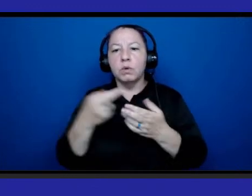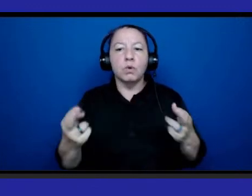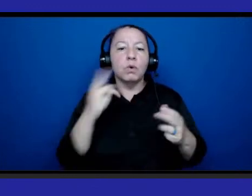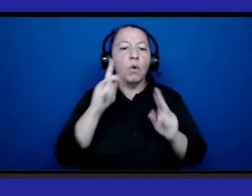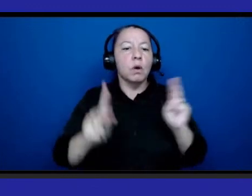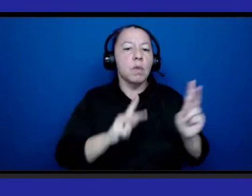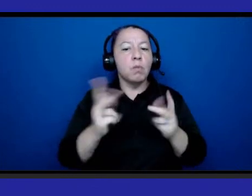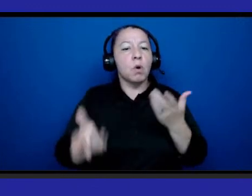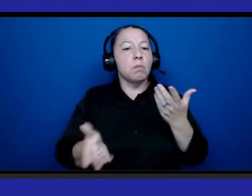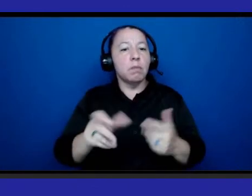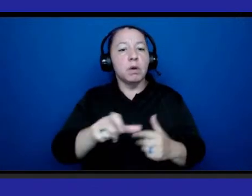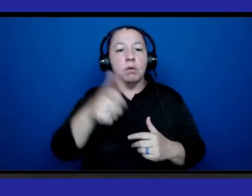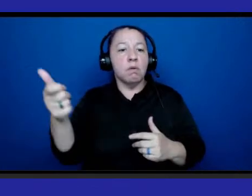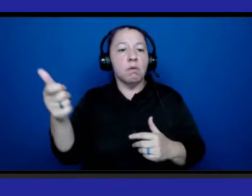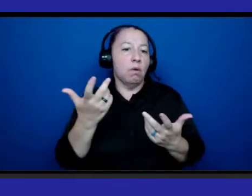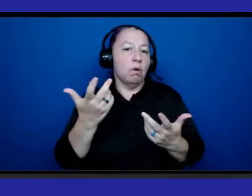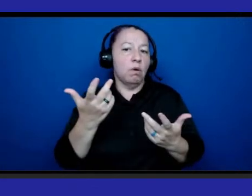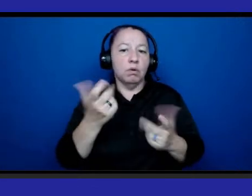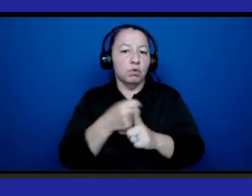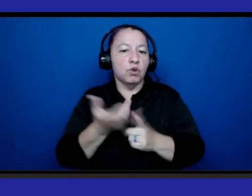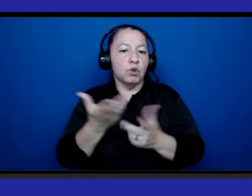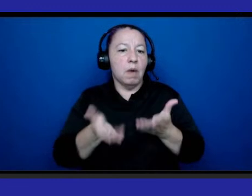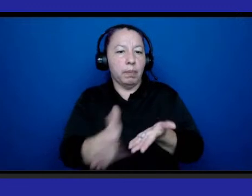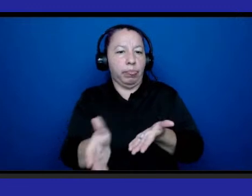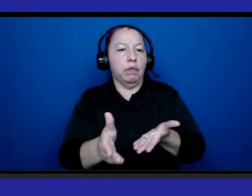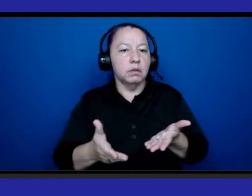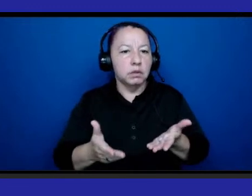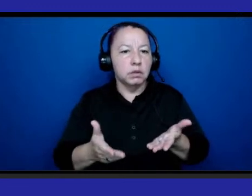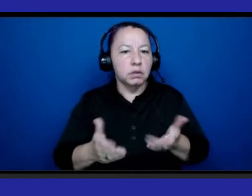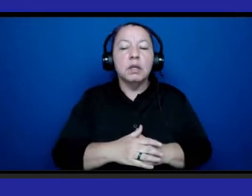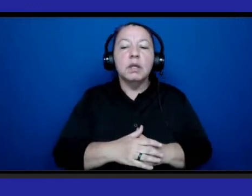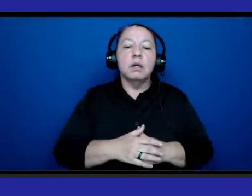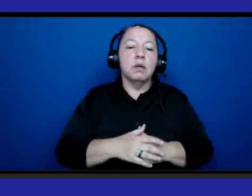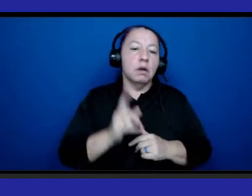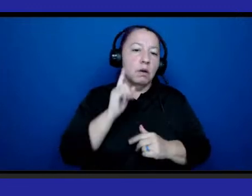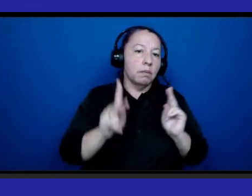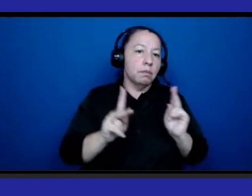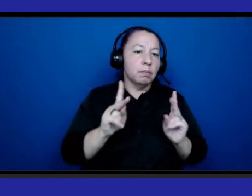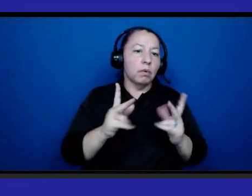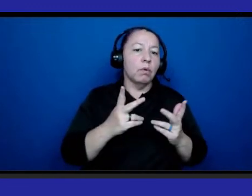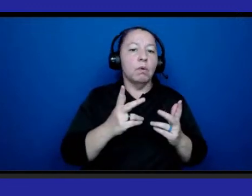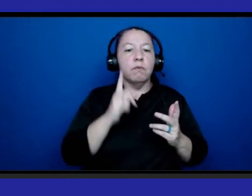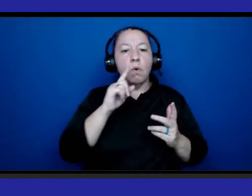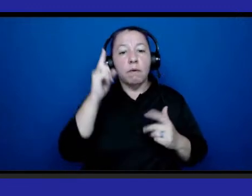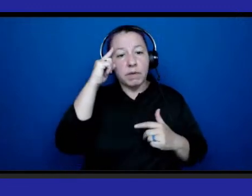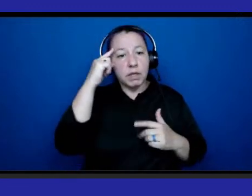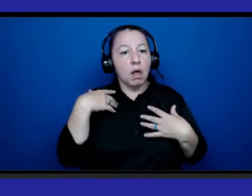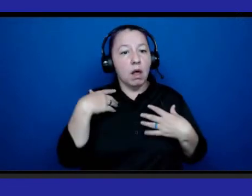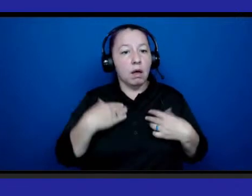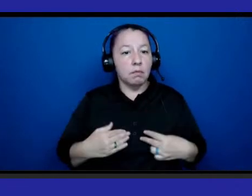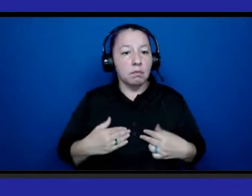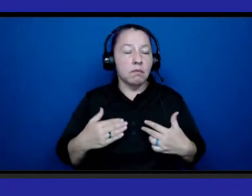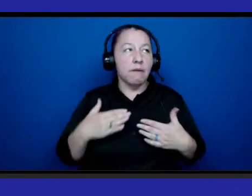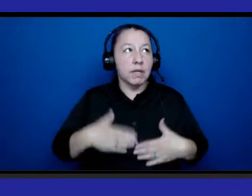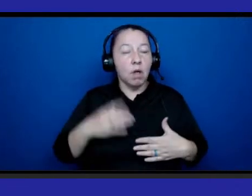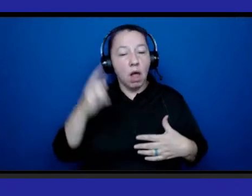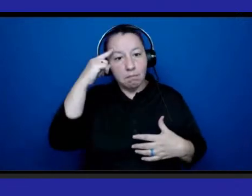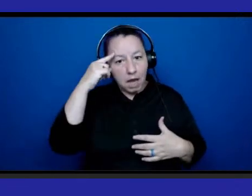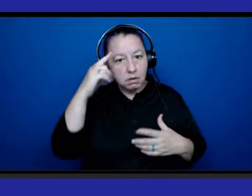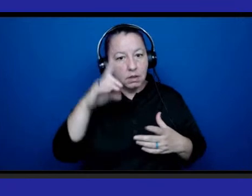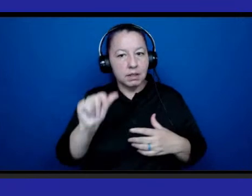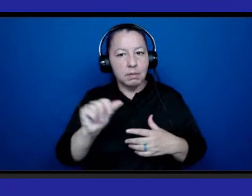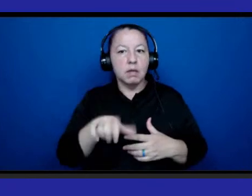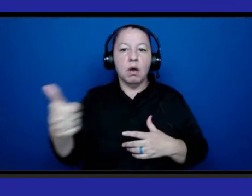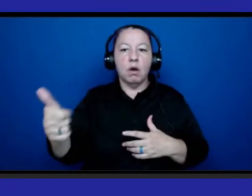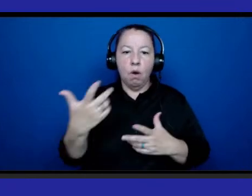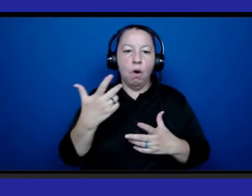otherwise be excluded or marginalized, such as those who have physical or mental disabilities and members of other minority groups. And so